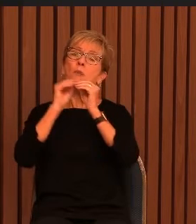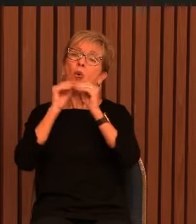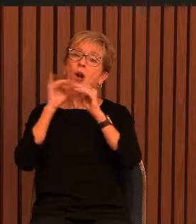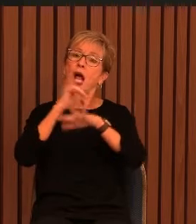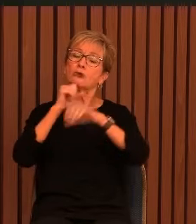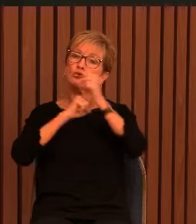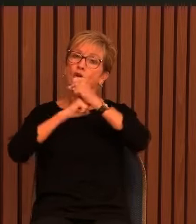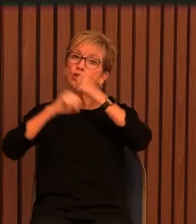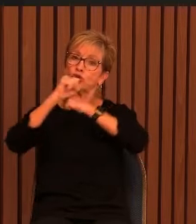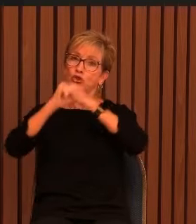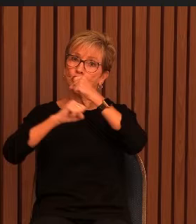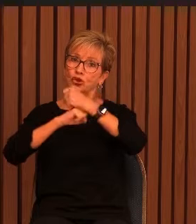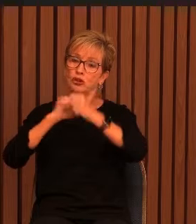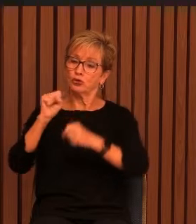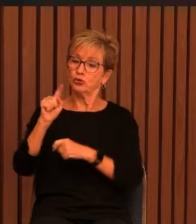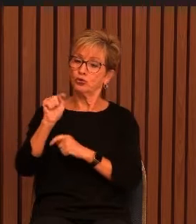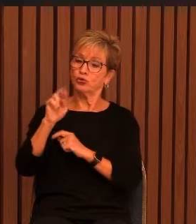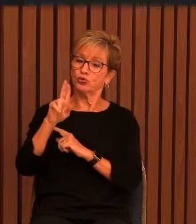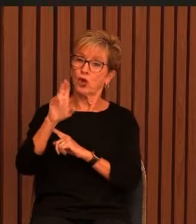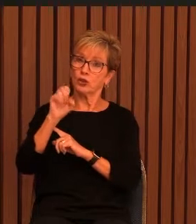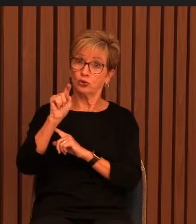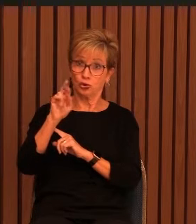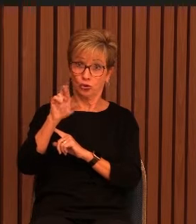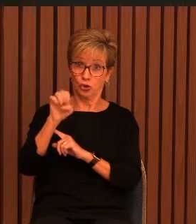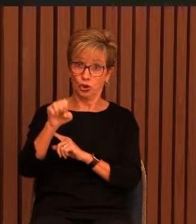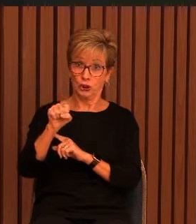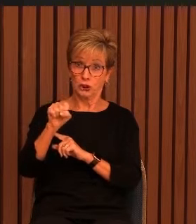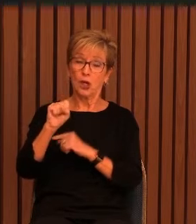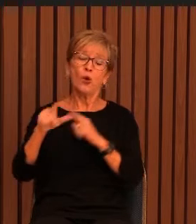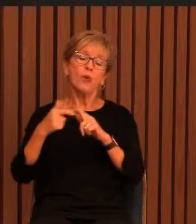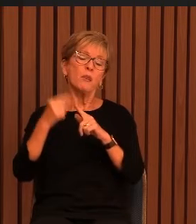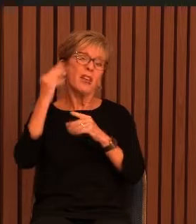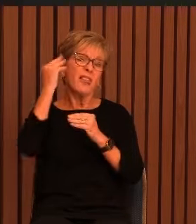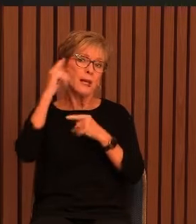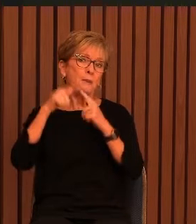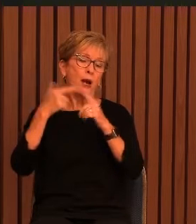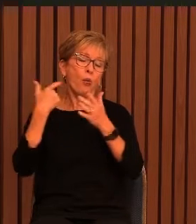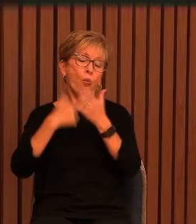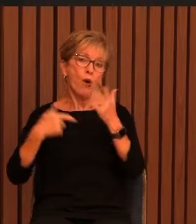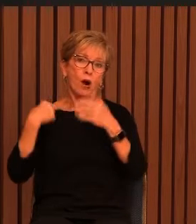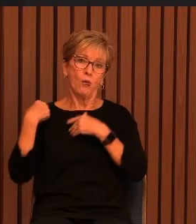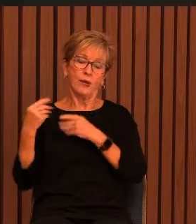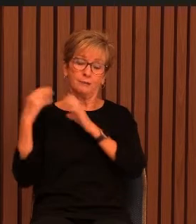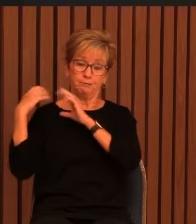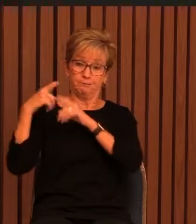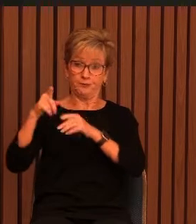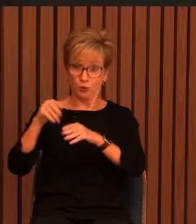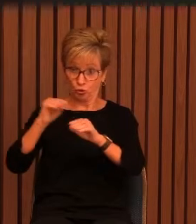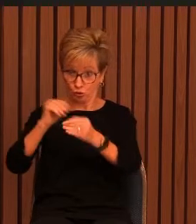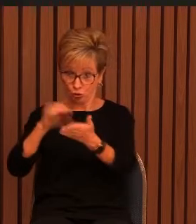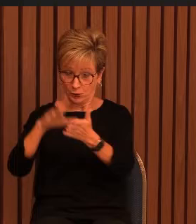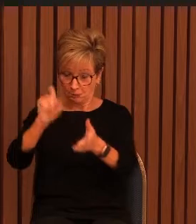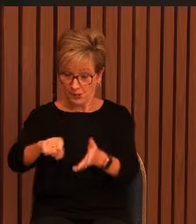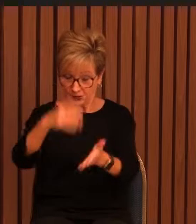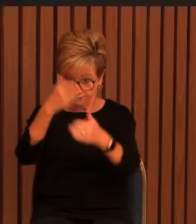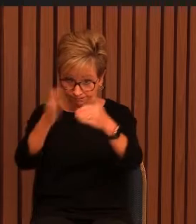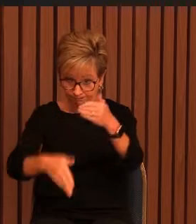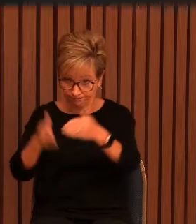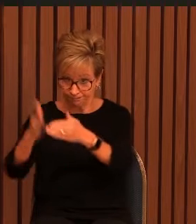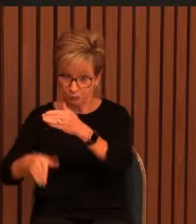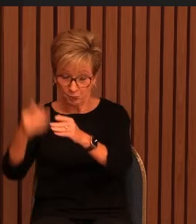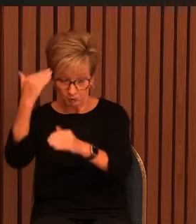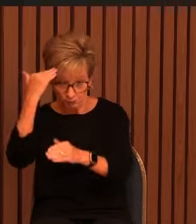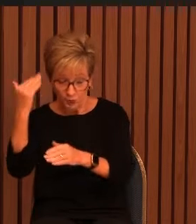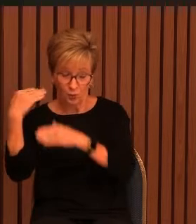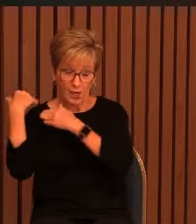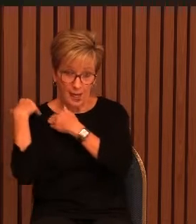structures. So when we think about what we're holding kids accountable for, do those align